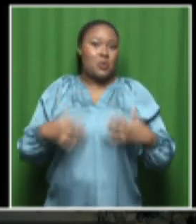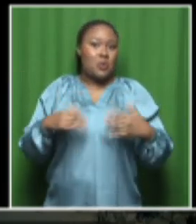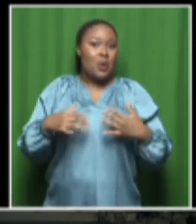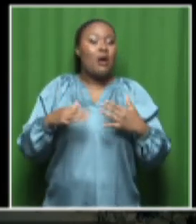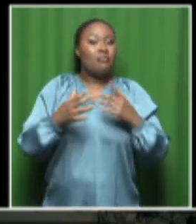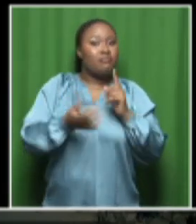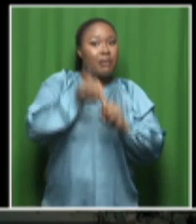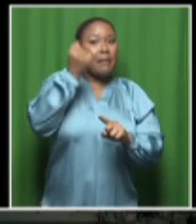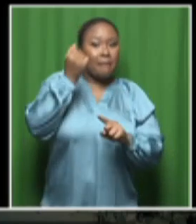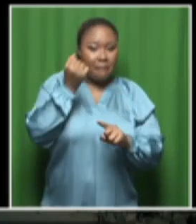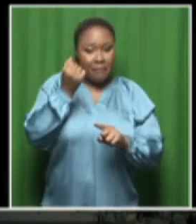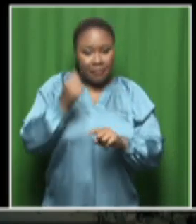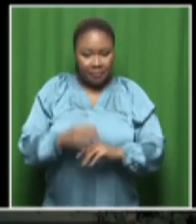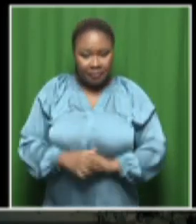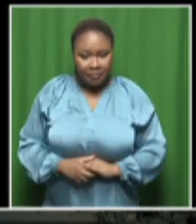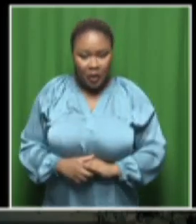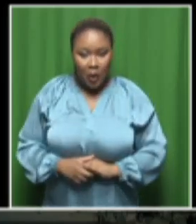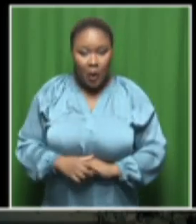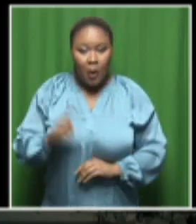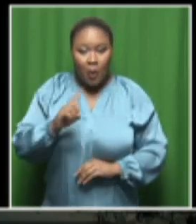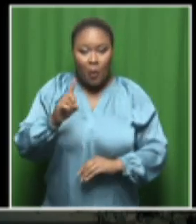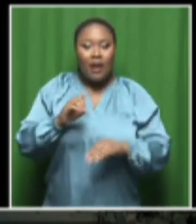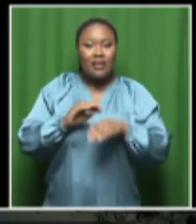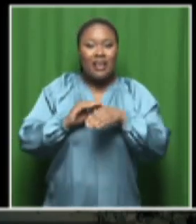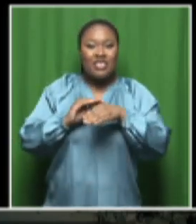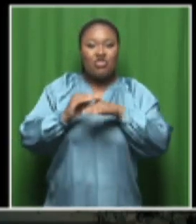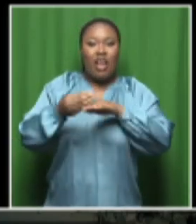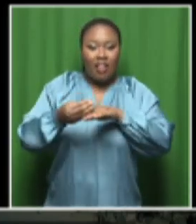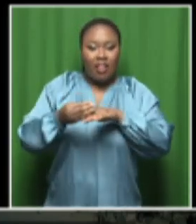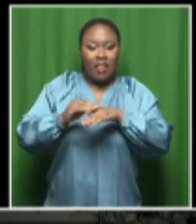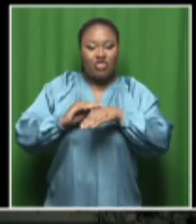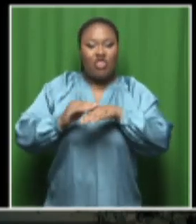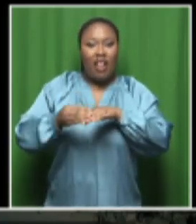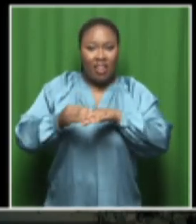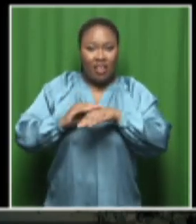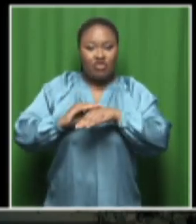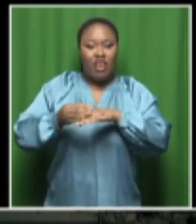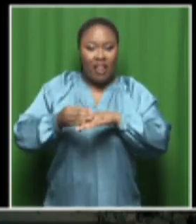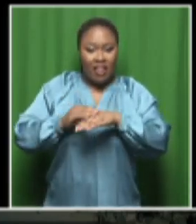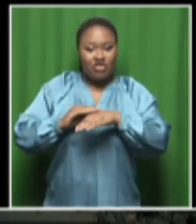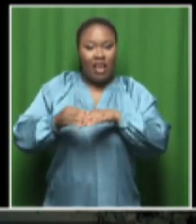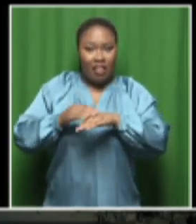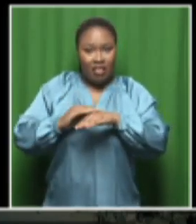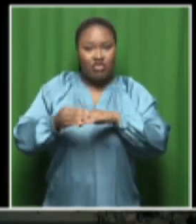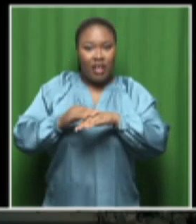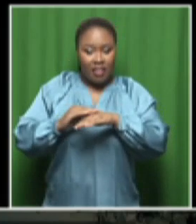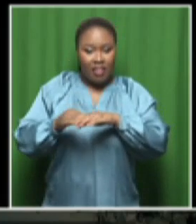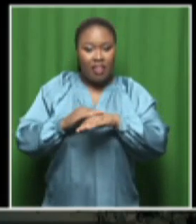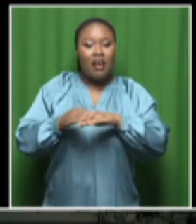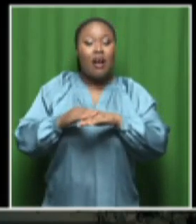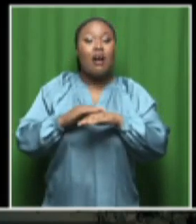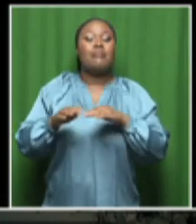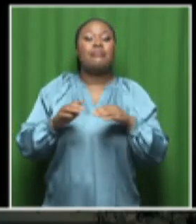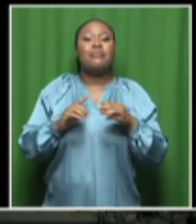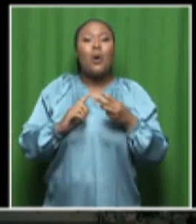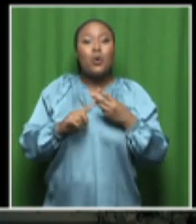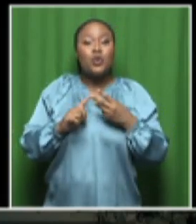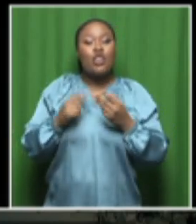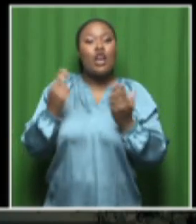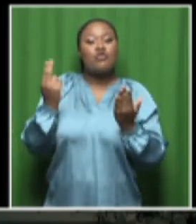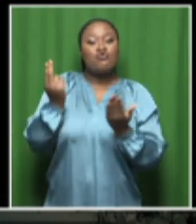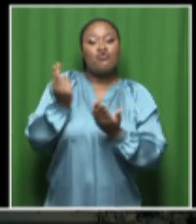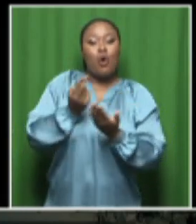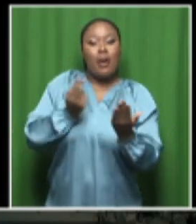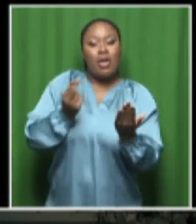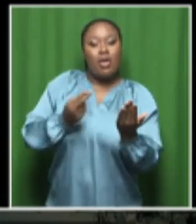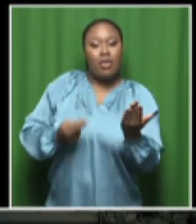Shell beads, which was very important as well. And then also the oldest drawing in the world, which was